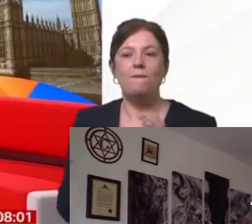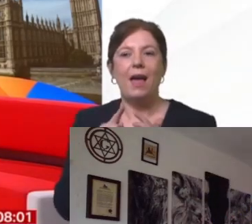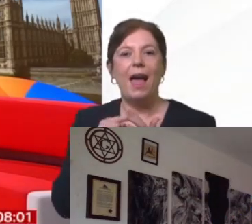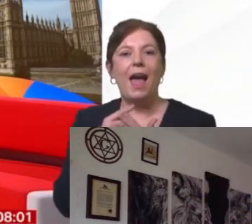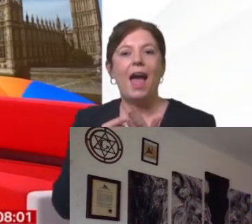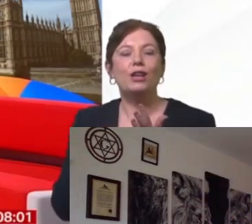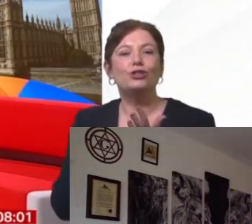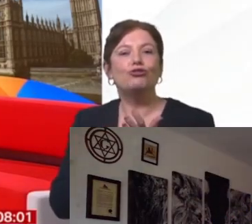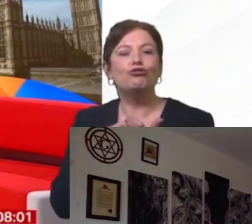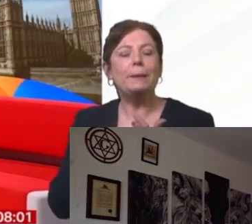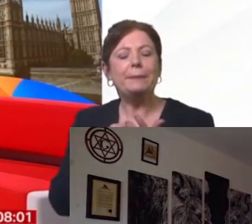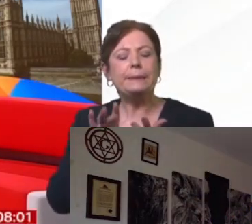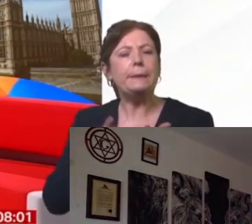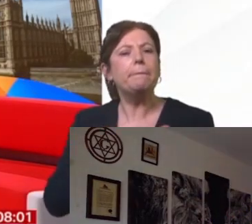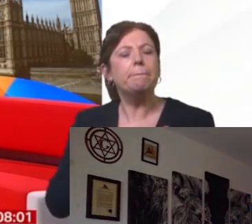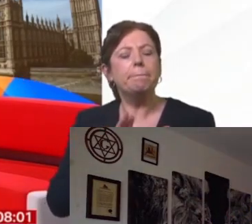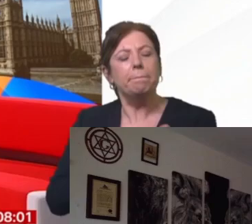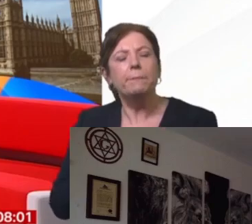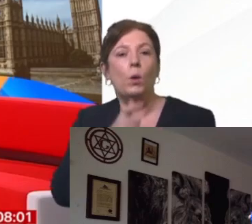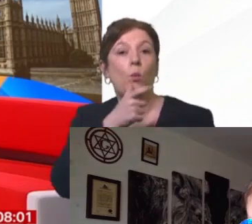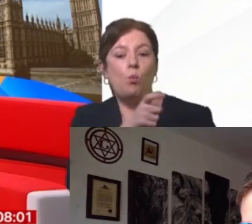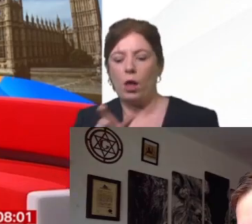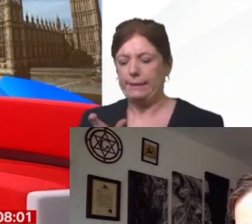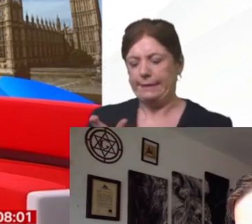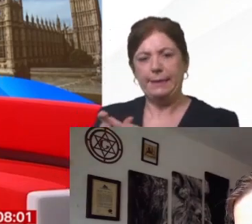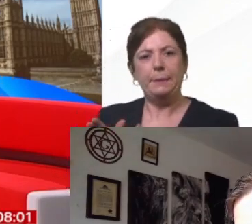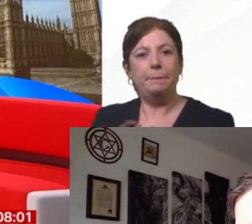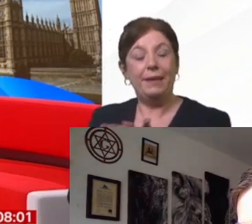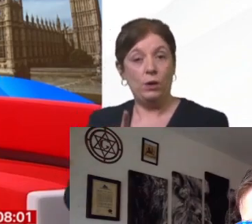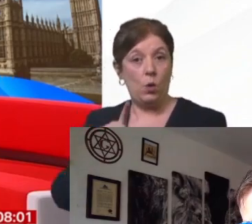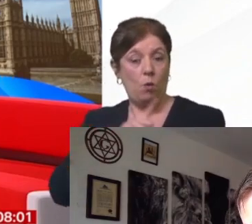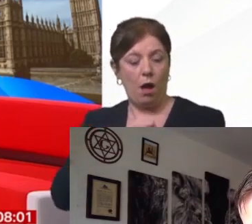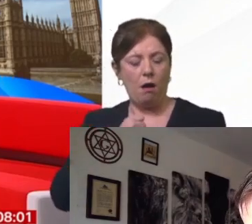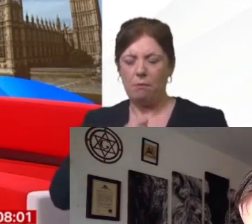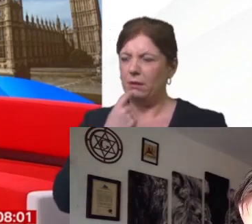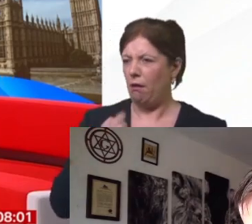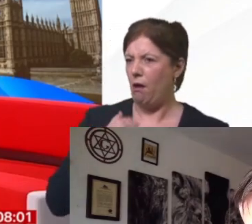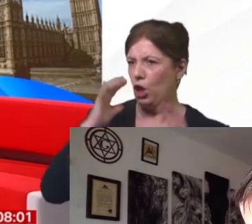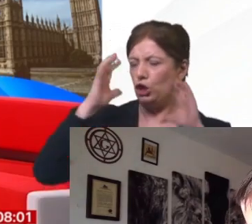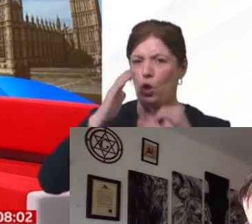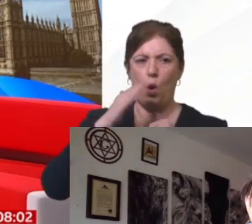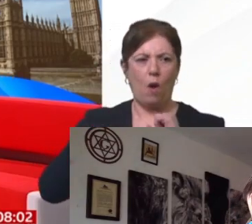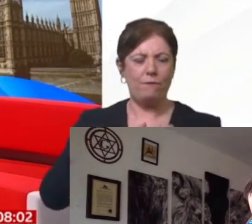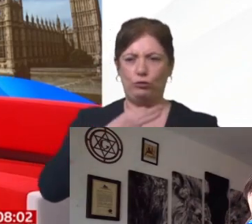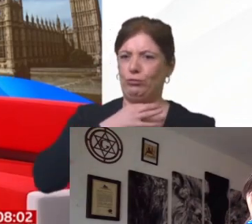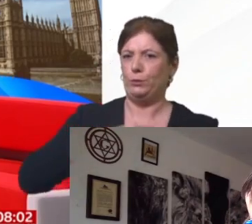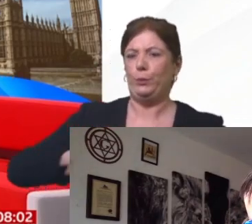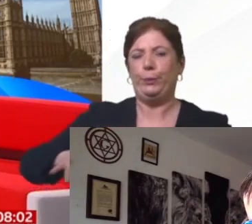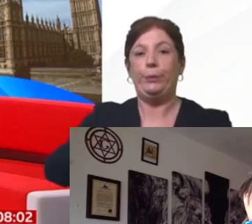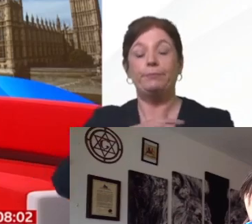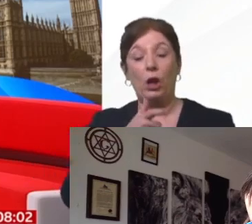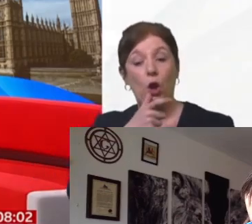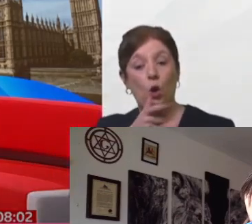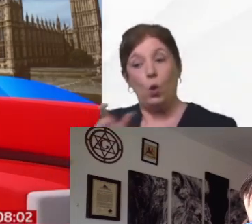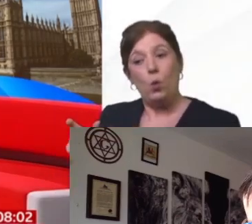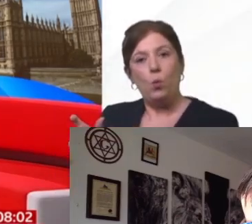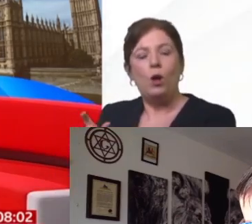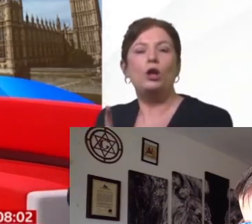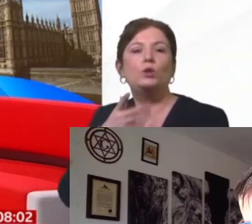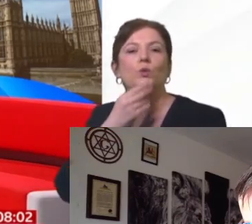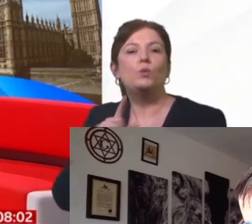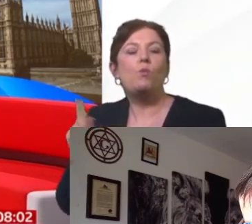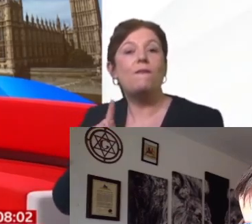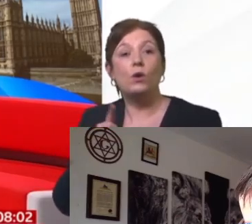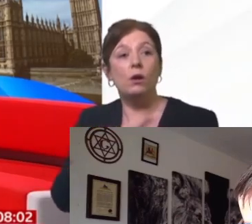Part of its pledge to tackle what it calls the increased threat to the UK. The new terminology will be used to assess whether groups are eligible to